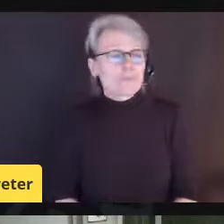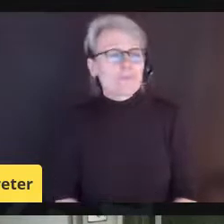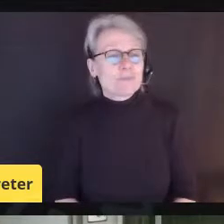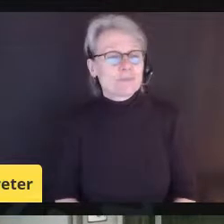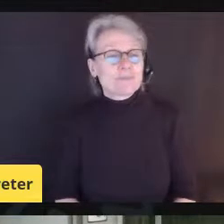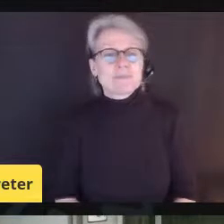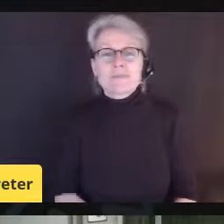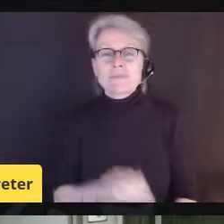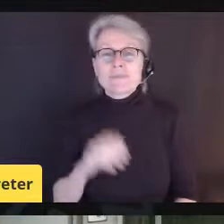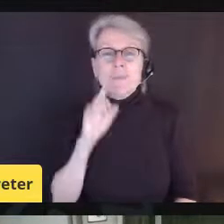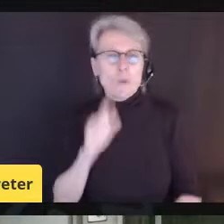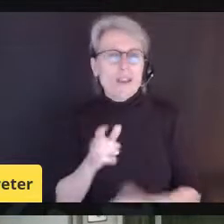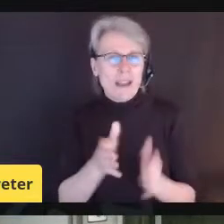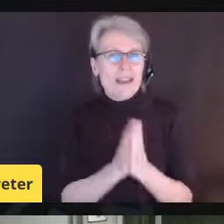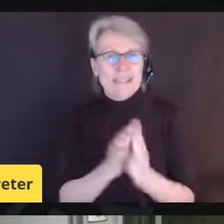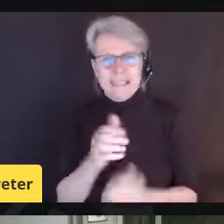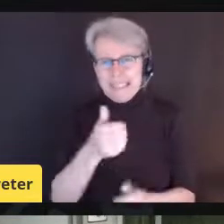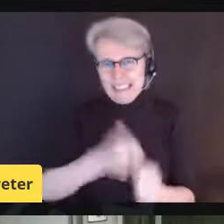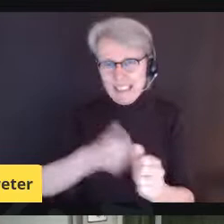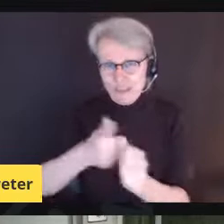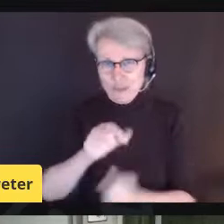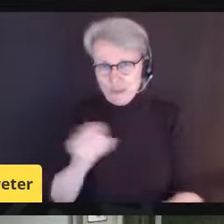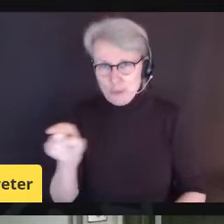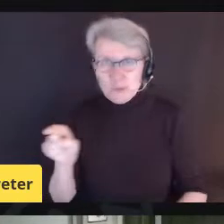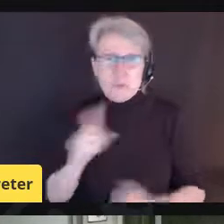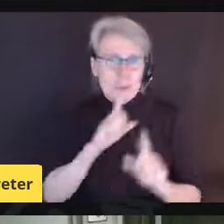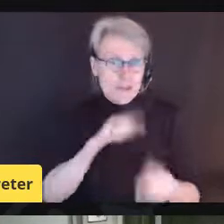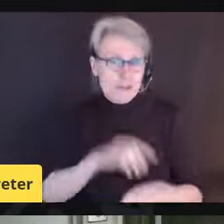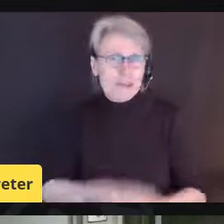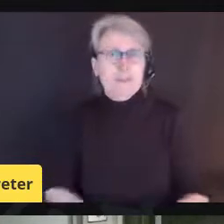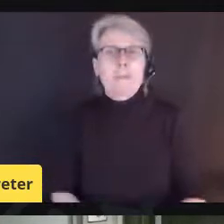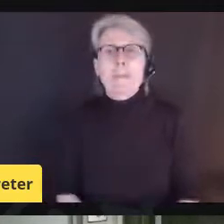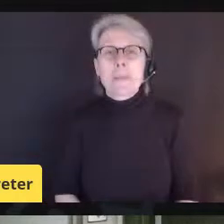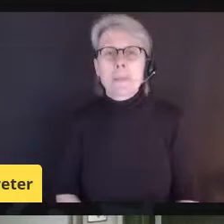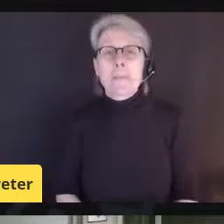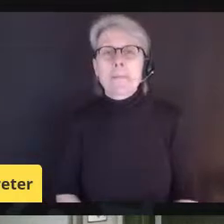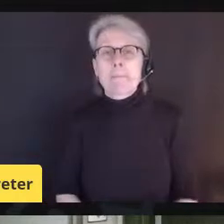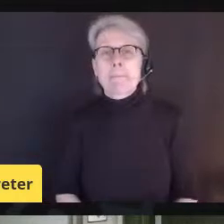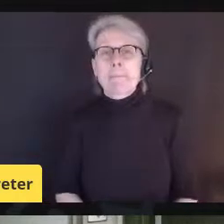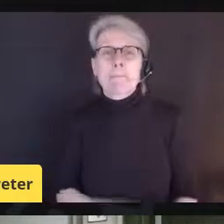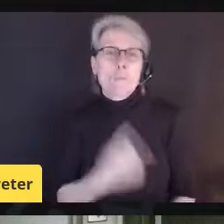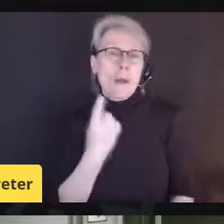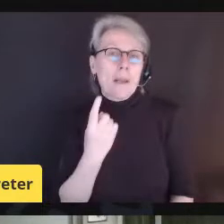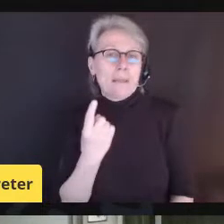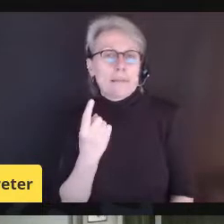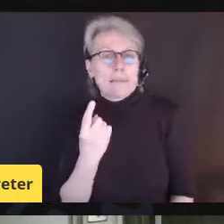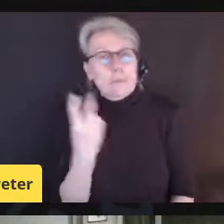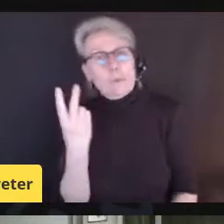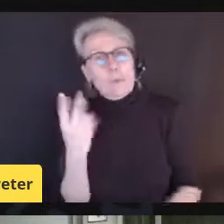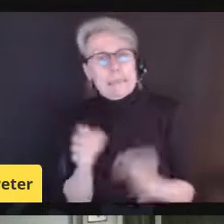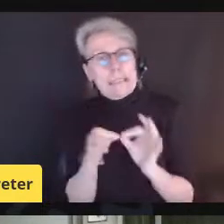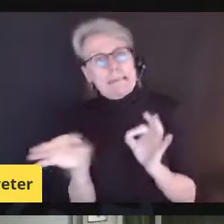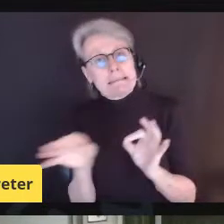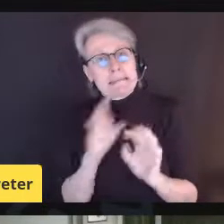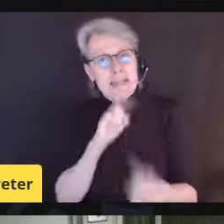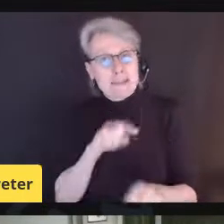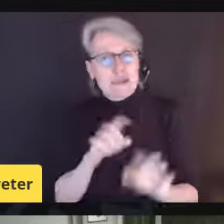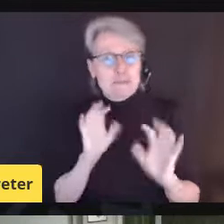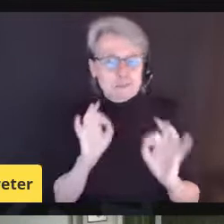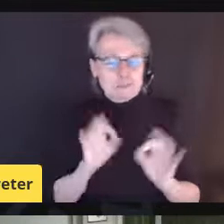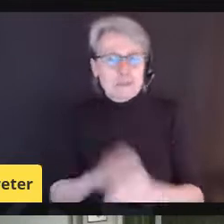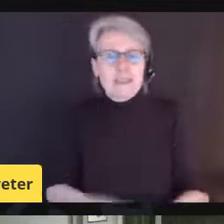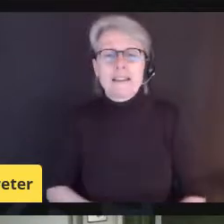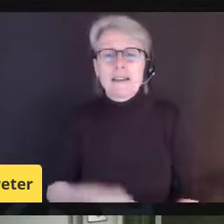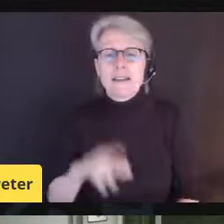I'll call on each one of you individually for this question, and just a sentence and sentence or two answer would be great. But